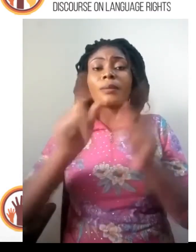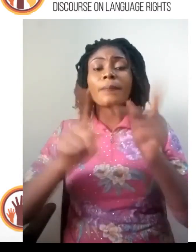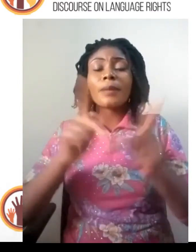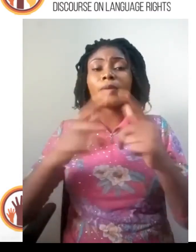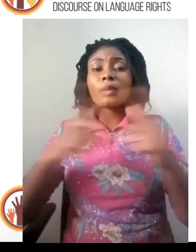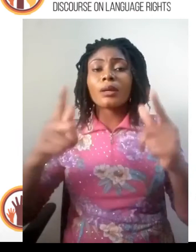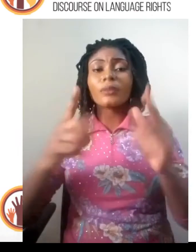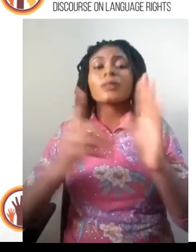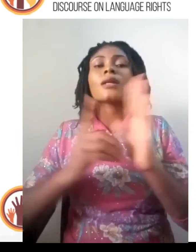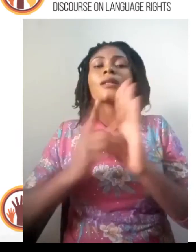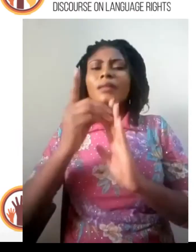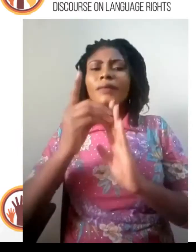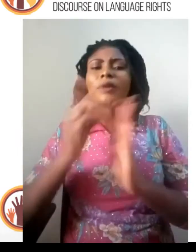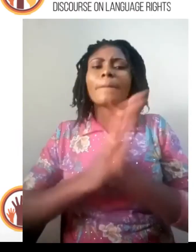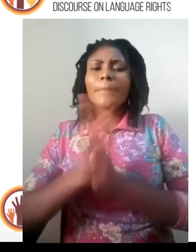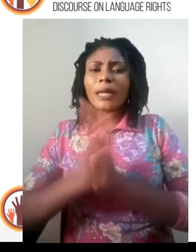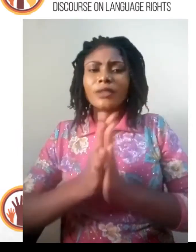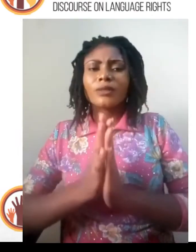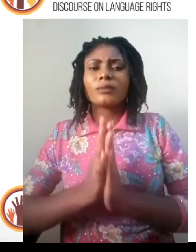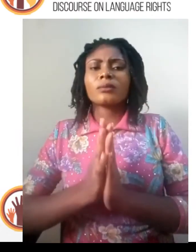passion. You have to have the